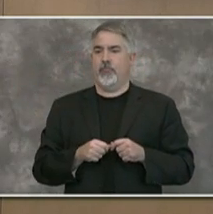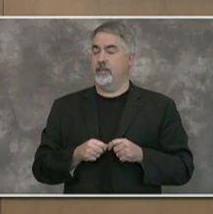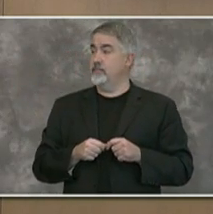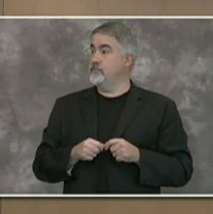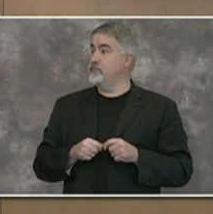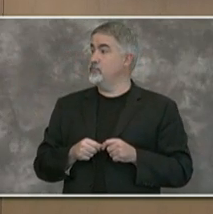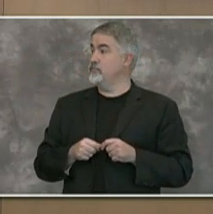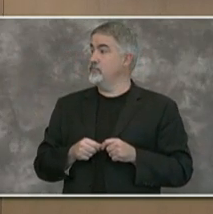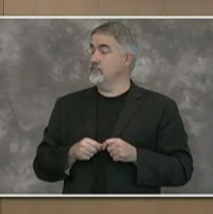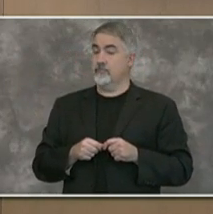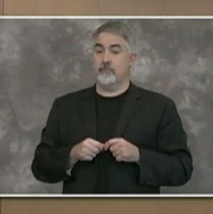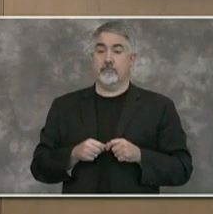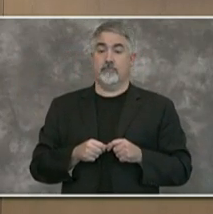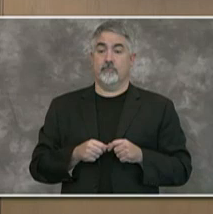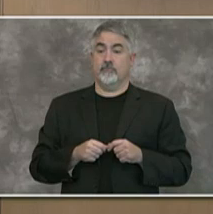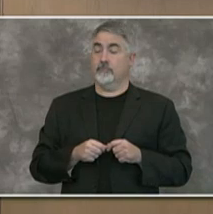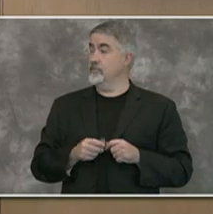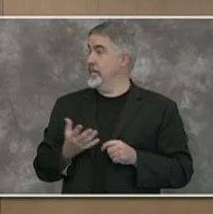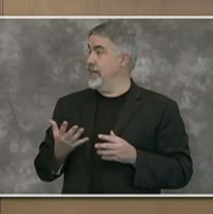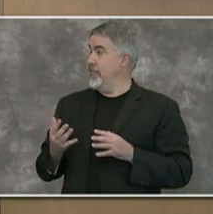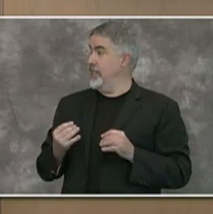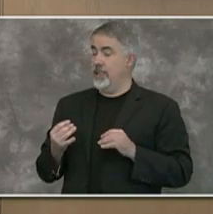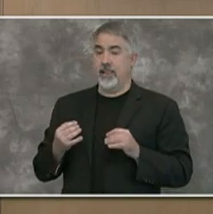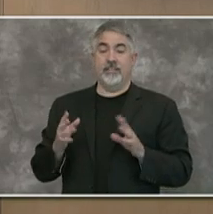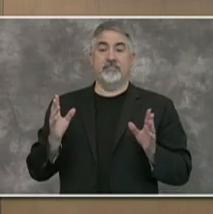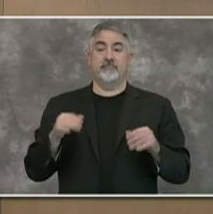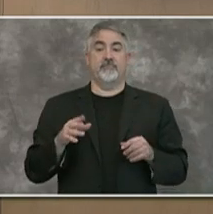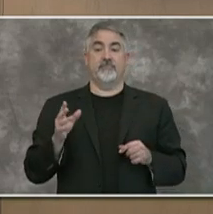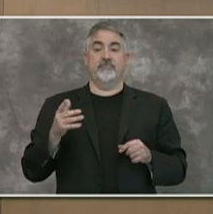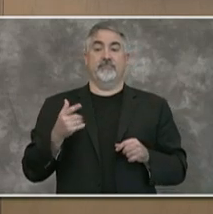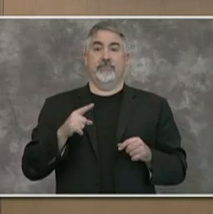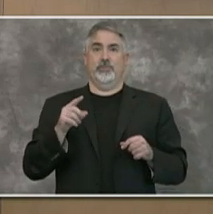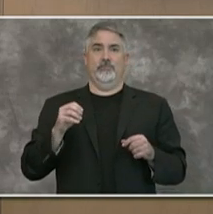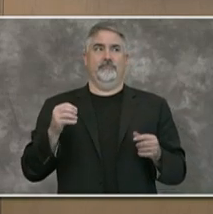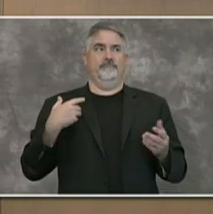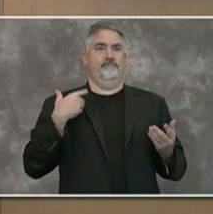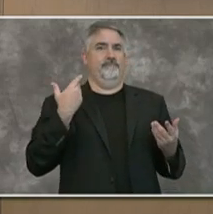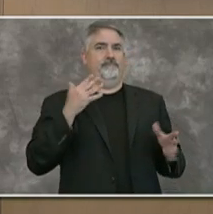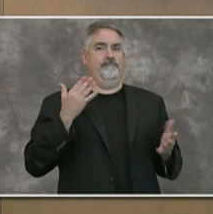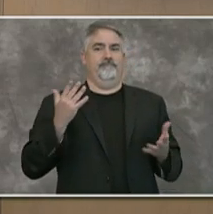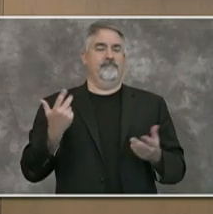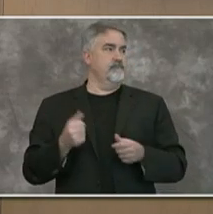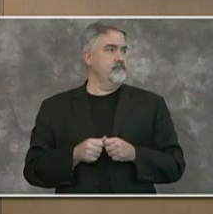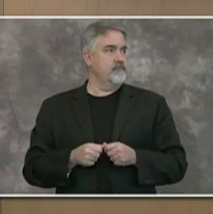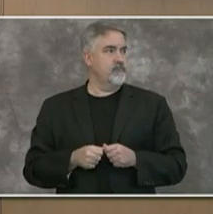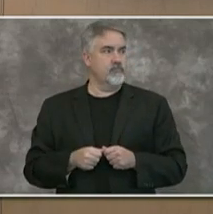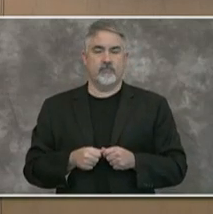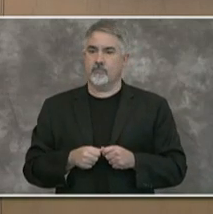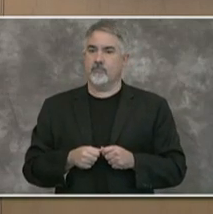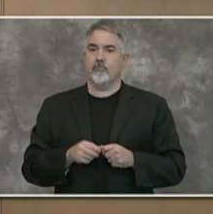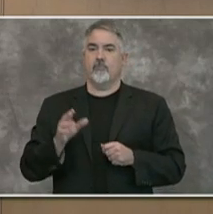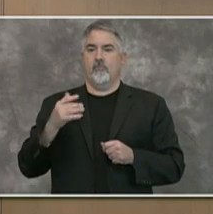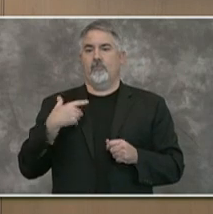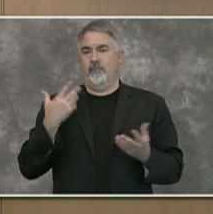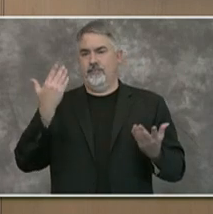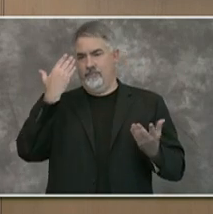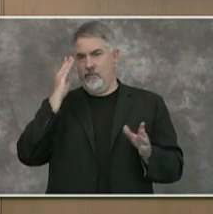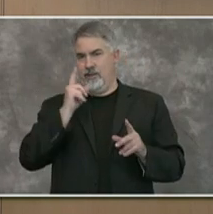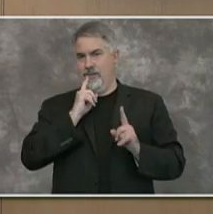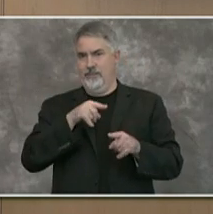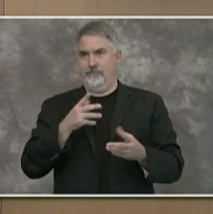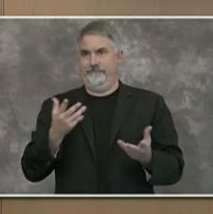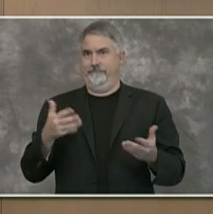sent or asked of our local zoo. I did mention yesterday from a question asked